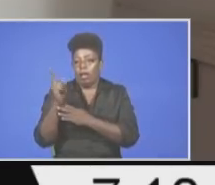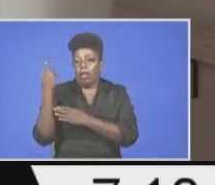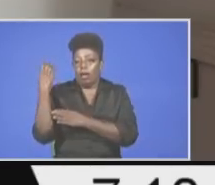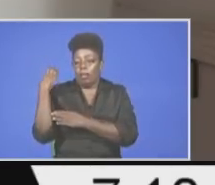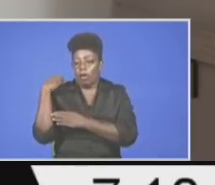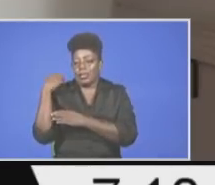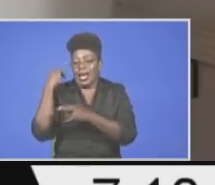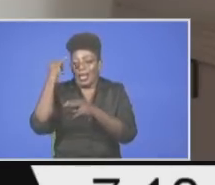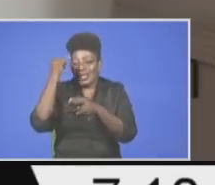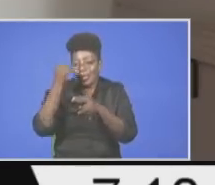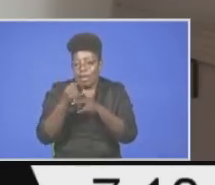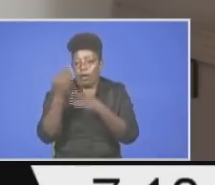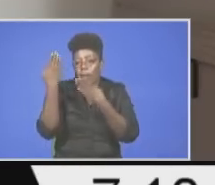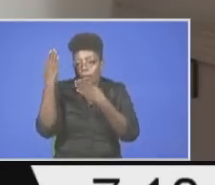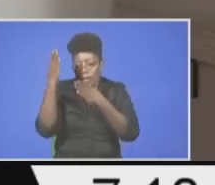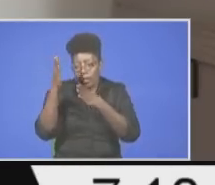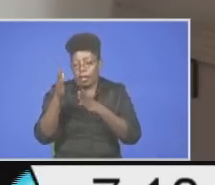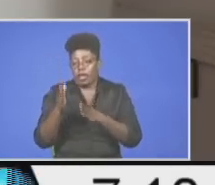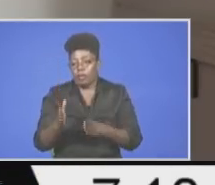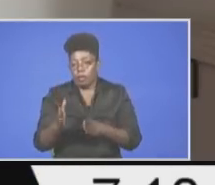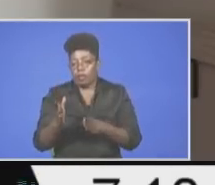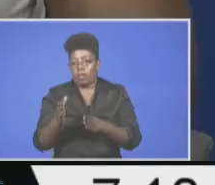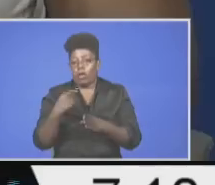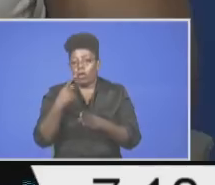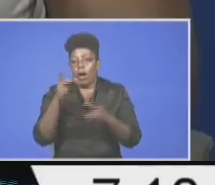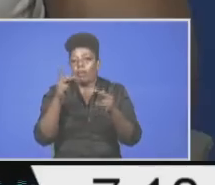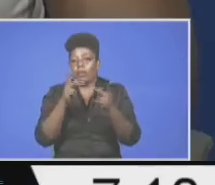to identify Bahamian to understudy somebody who's on a work permit.